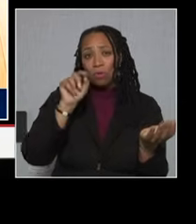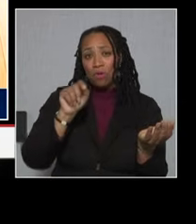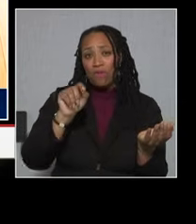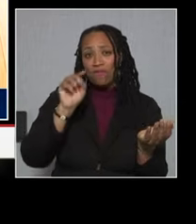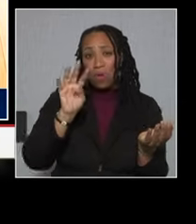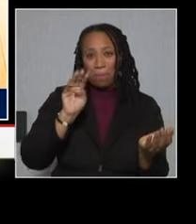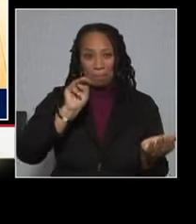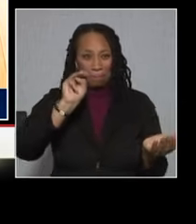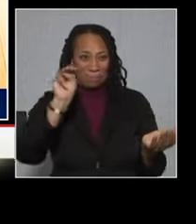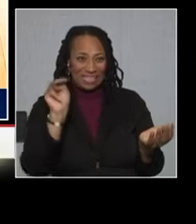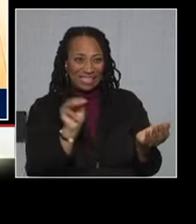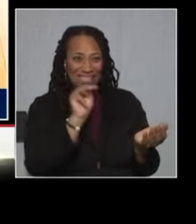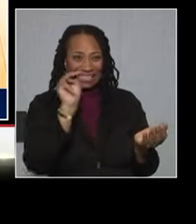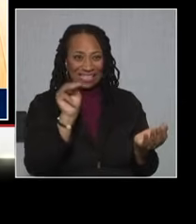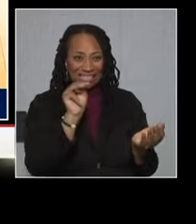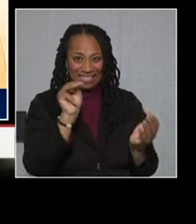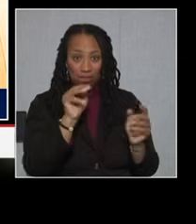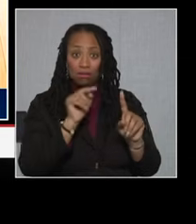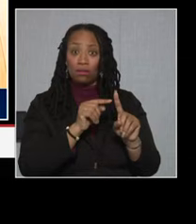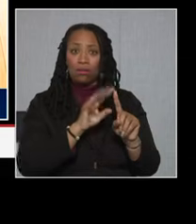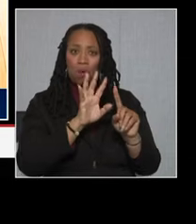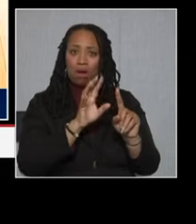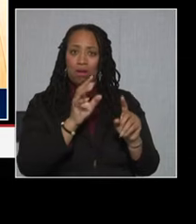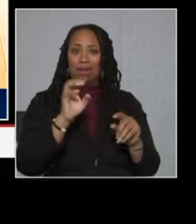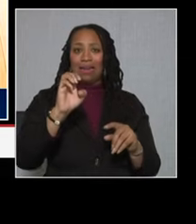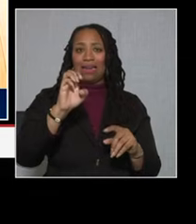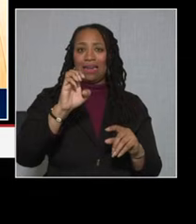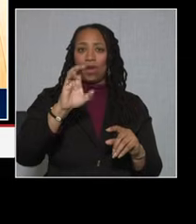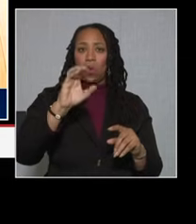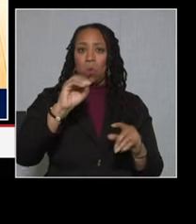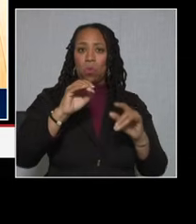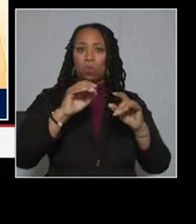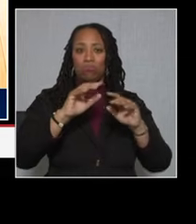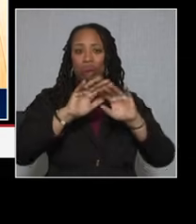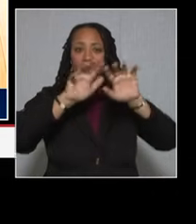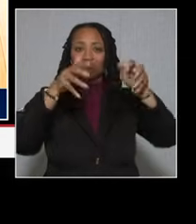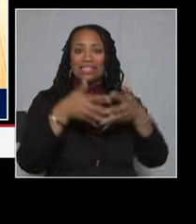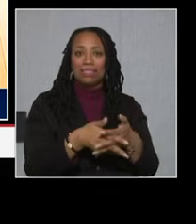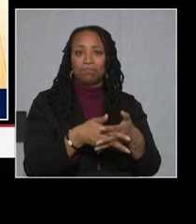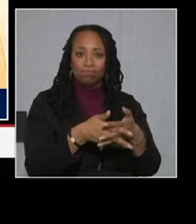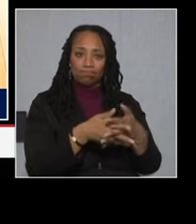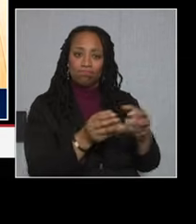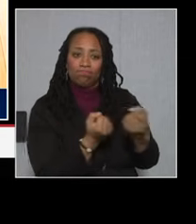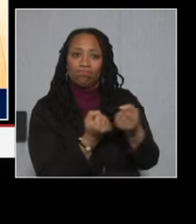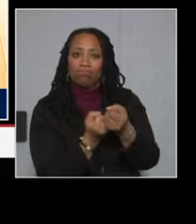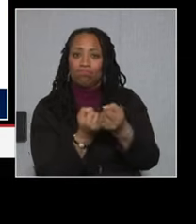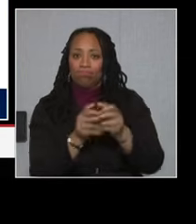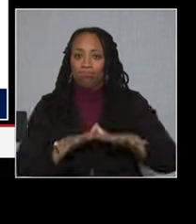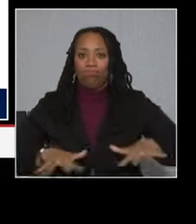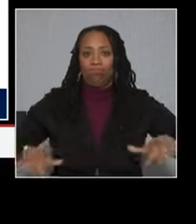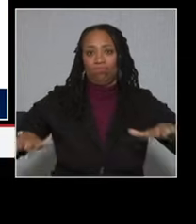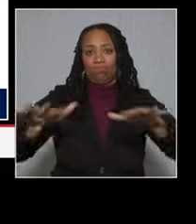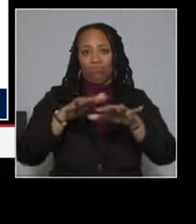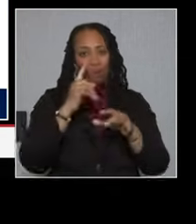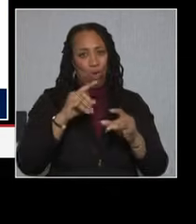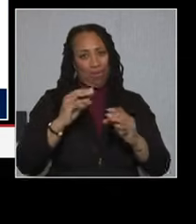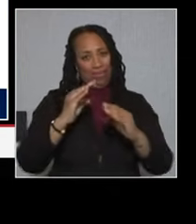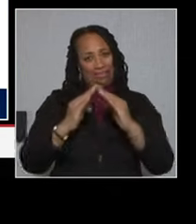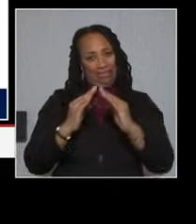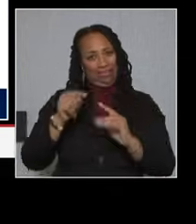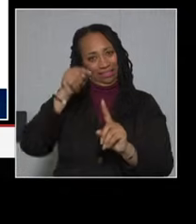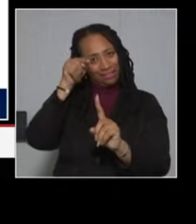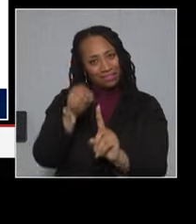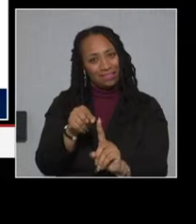technology network across the city. Which brings us to why also investing